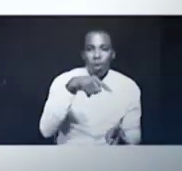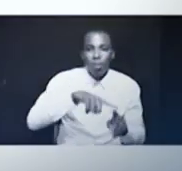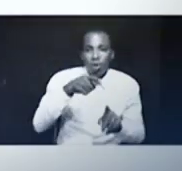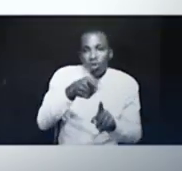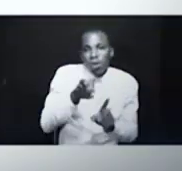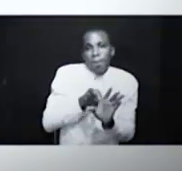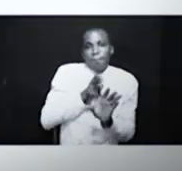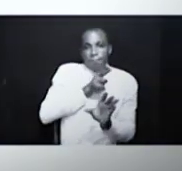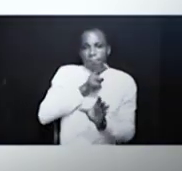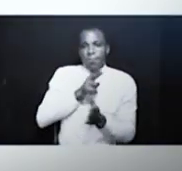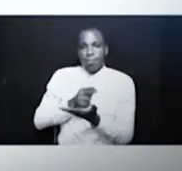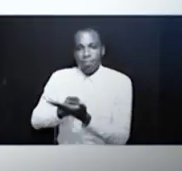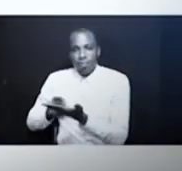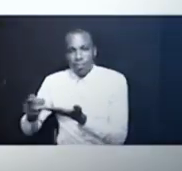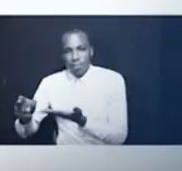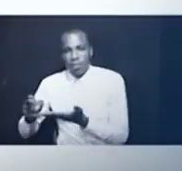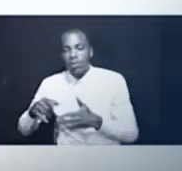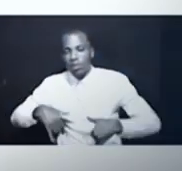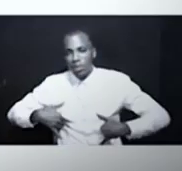To